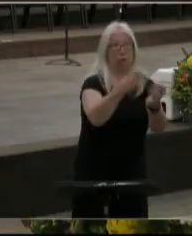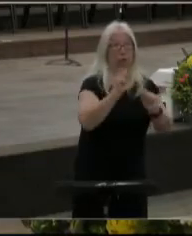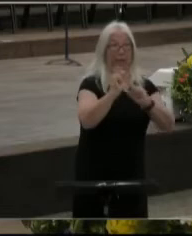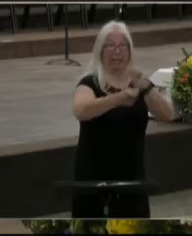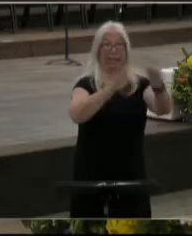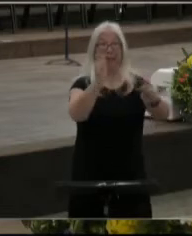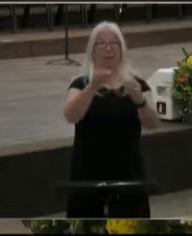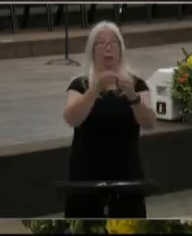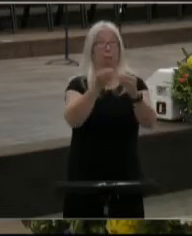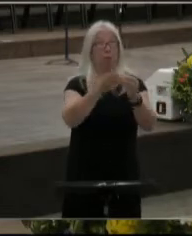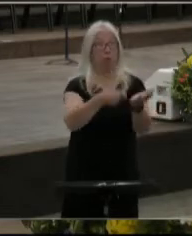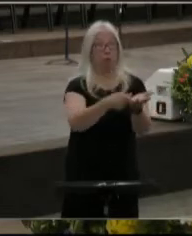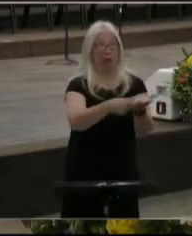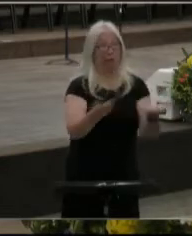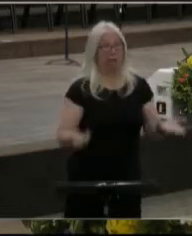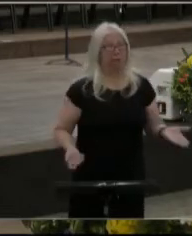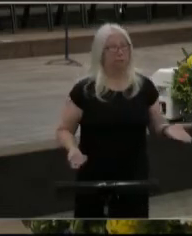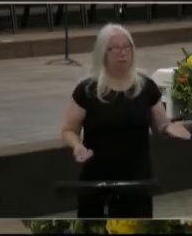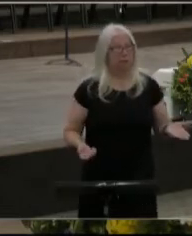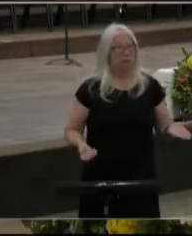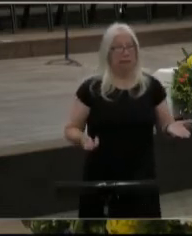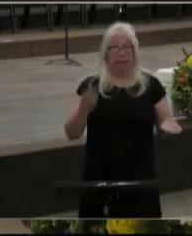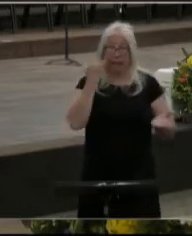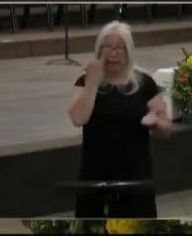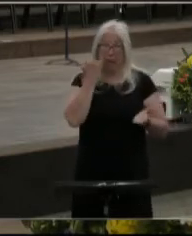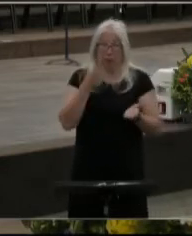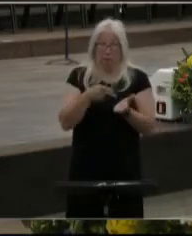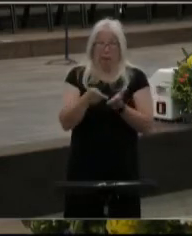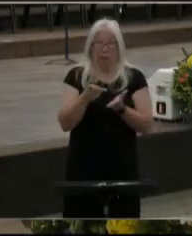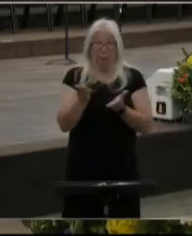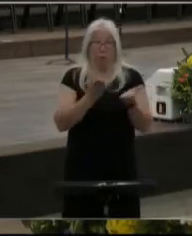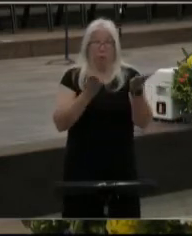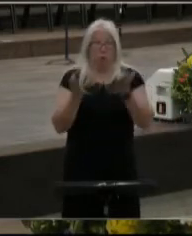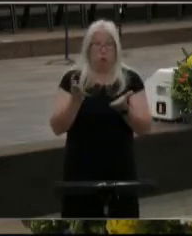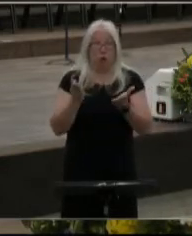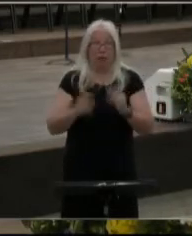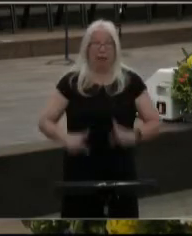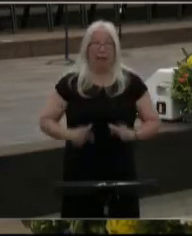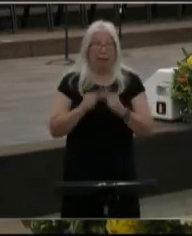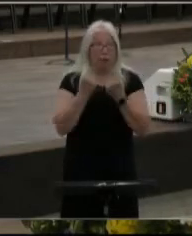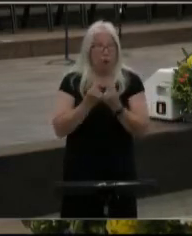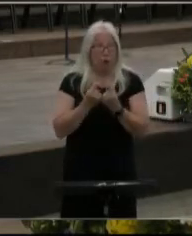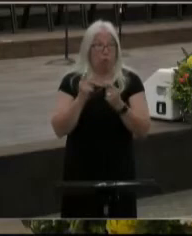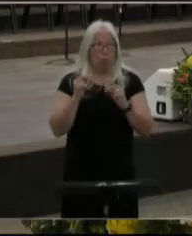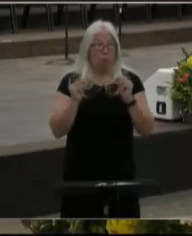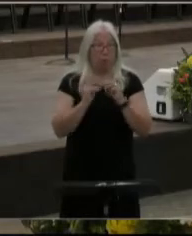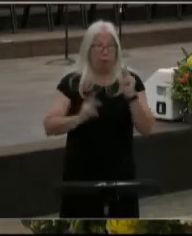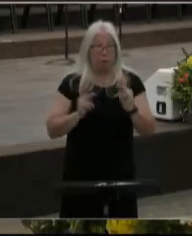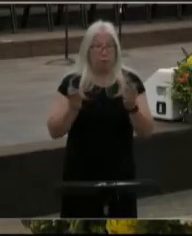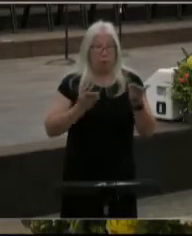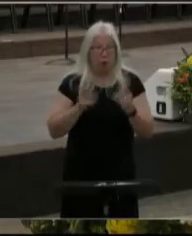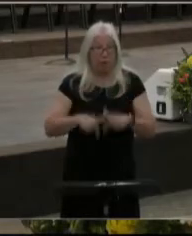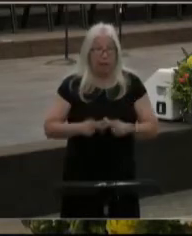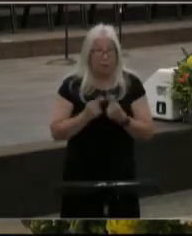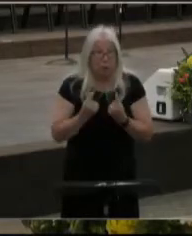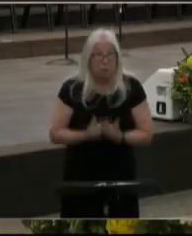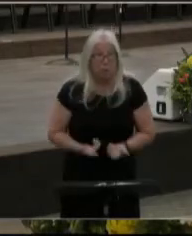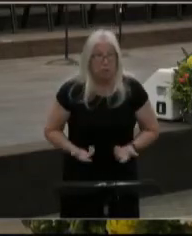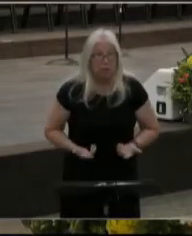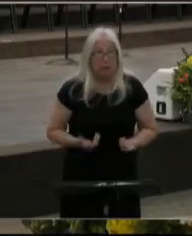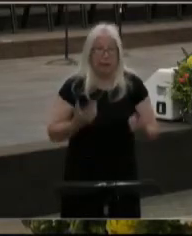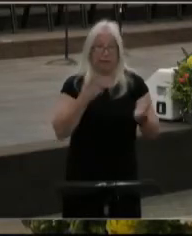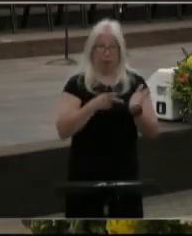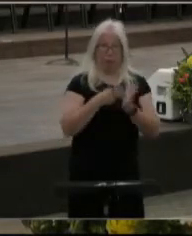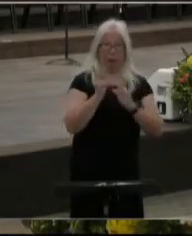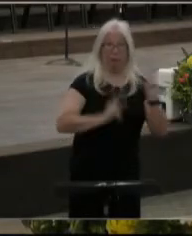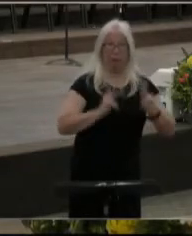give out more tracts? If we paid people to serve in life groups, would more people serve in life groups? If we